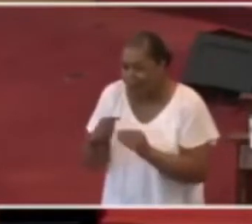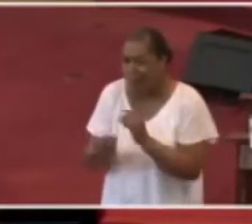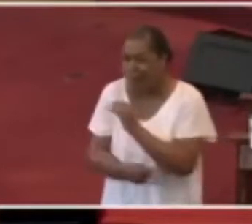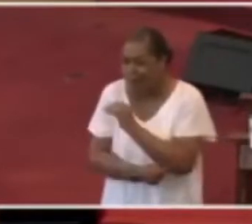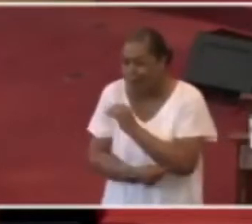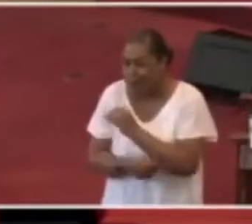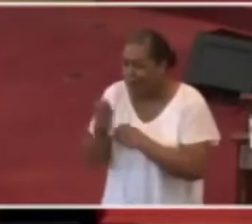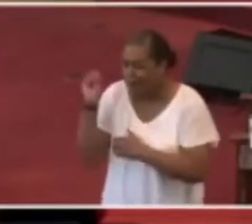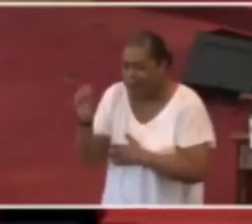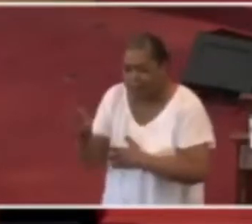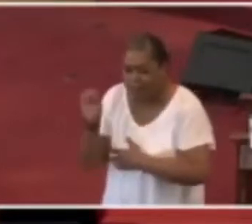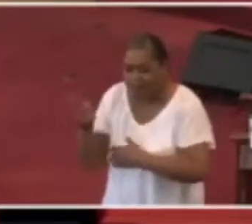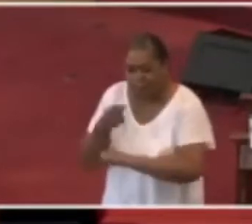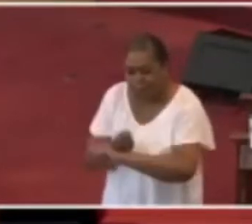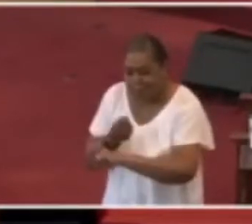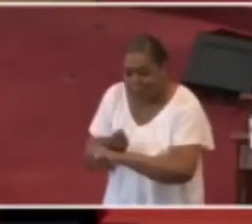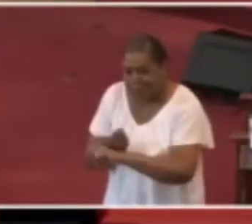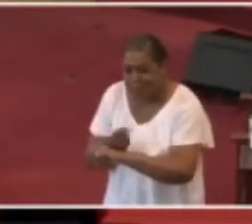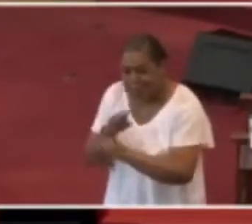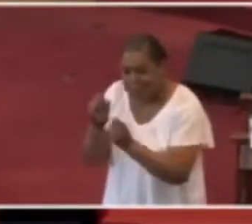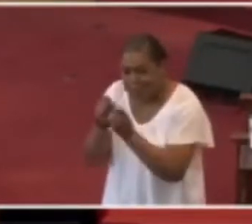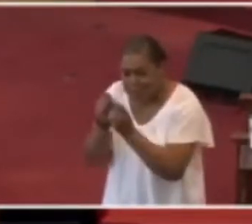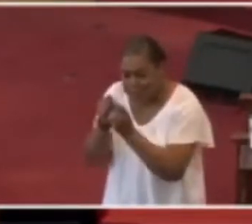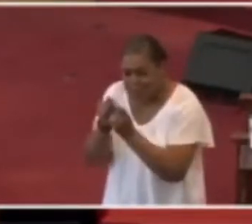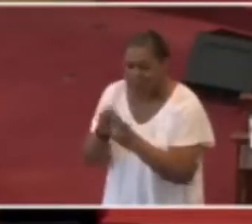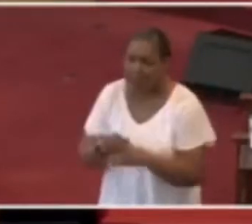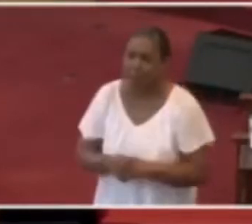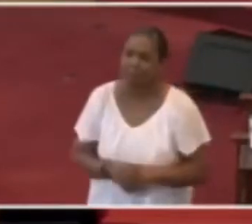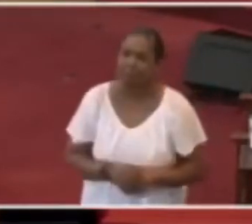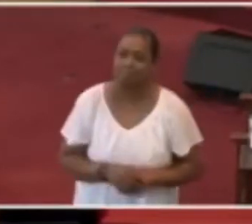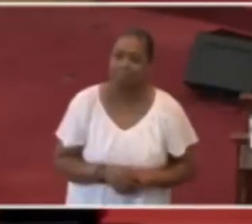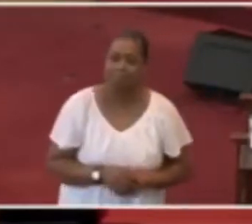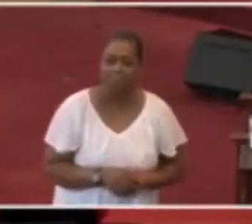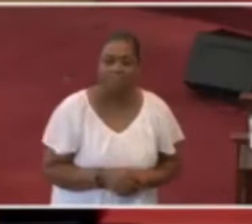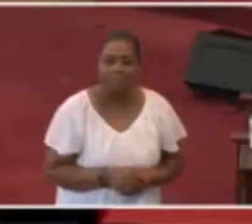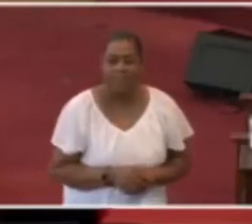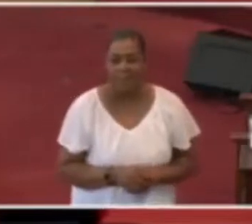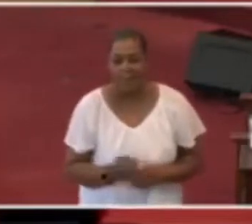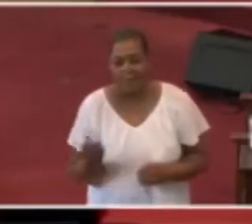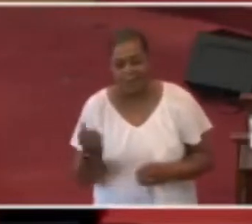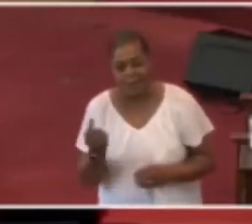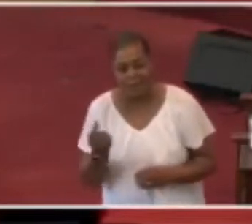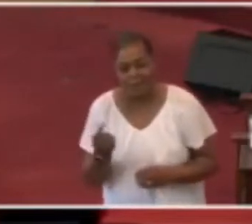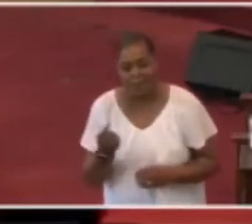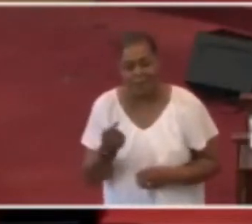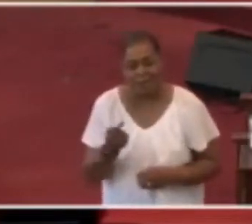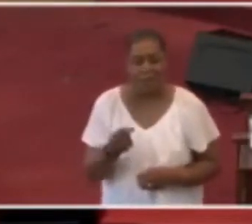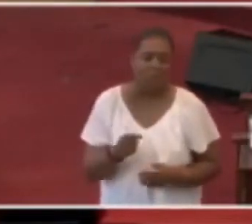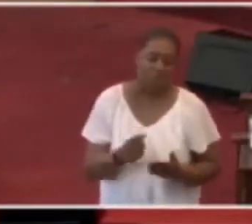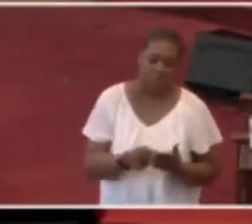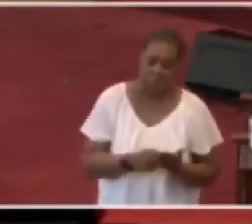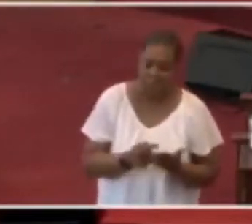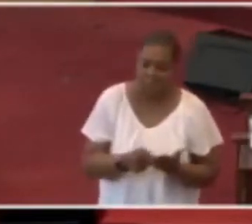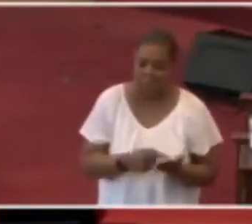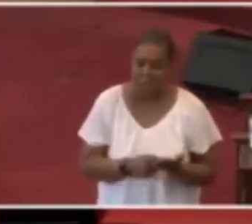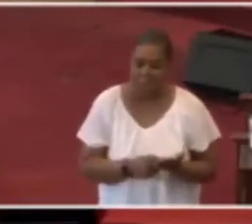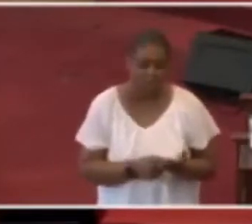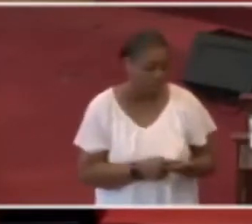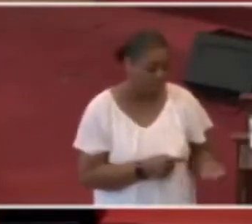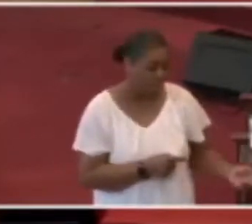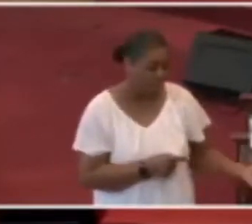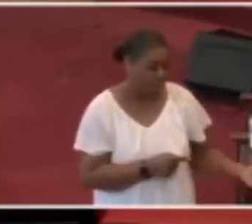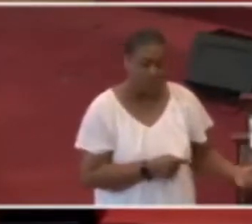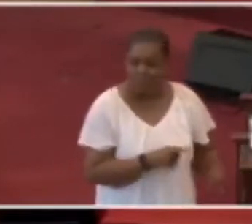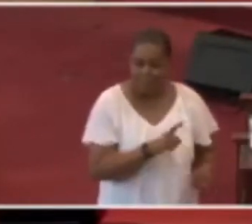being stoning to death specifically, that would have to have been discussed among these accusers, and they couldn't make that decision